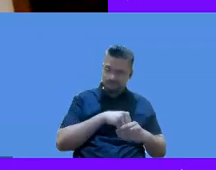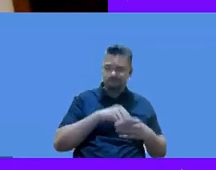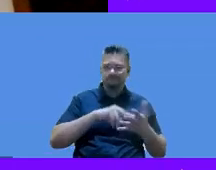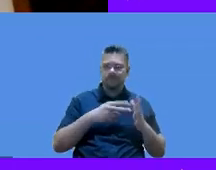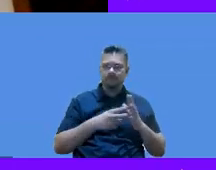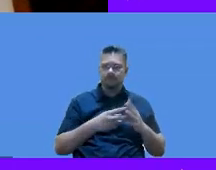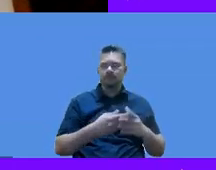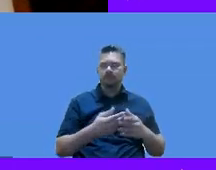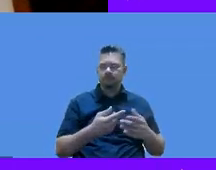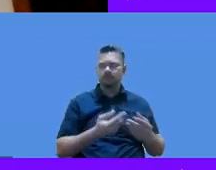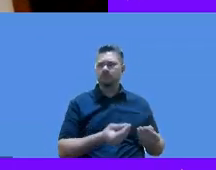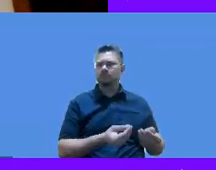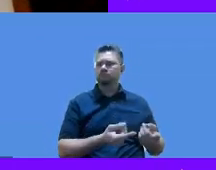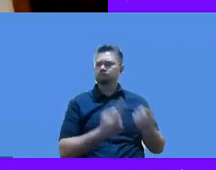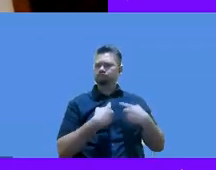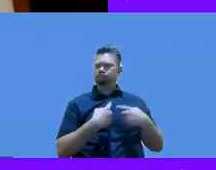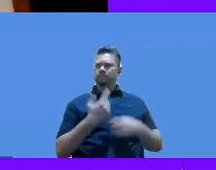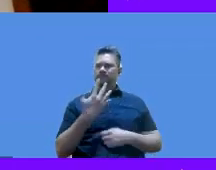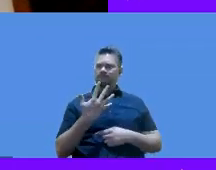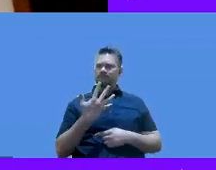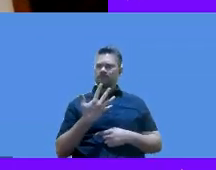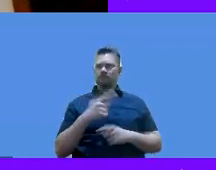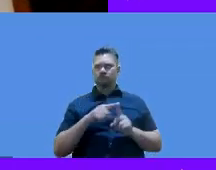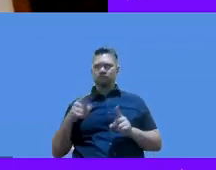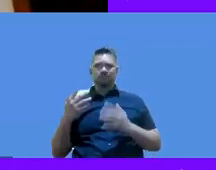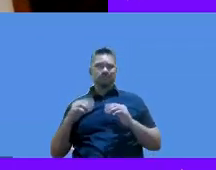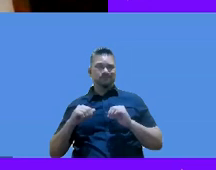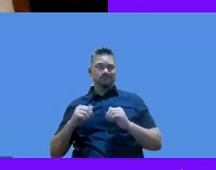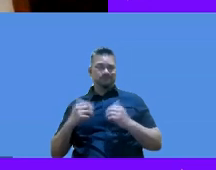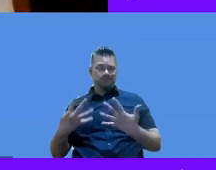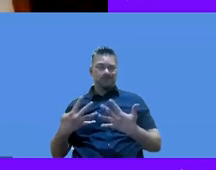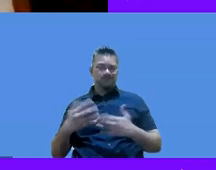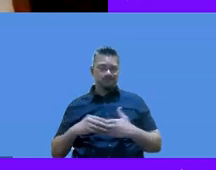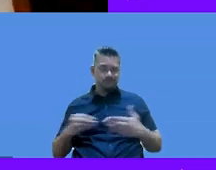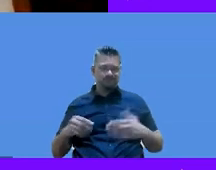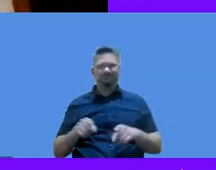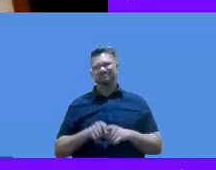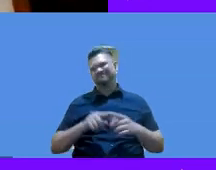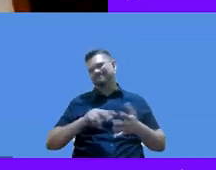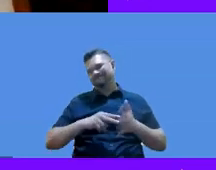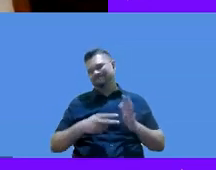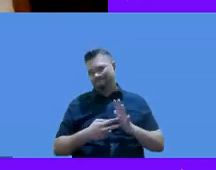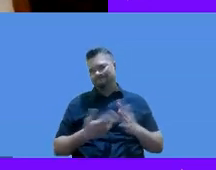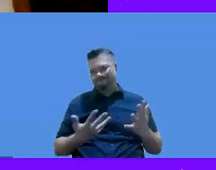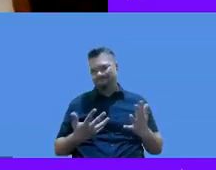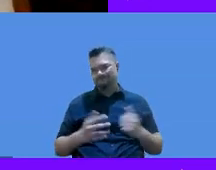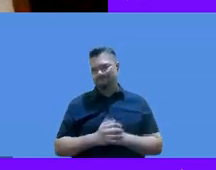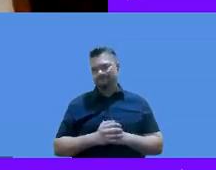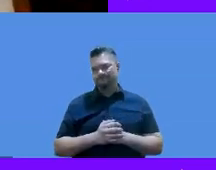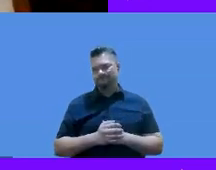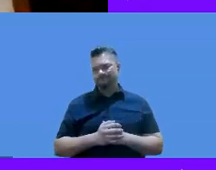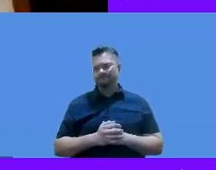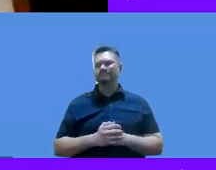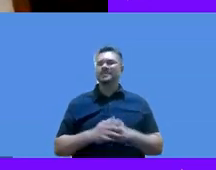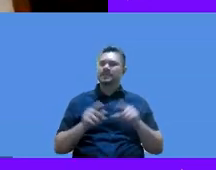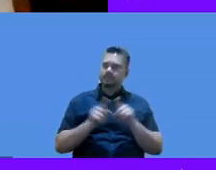are common, with the ratios well above 10 for many of the interventions. Next, concerted multi-sectoral